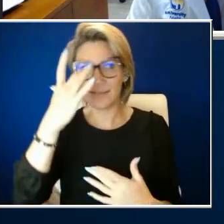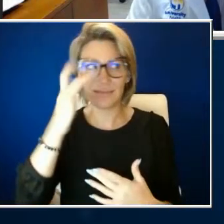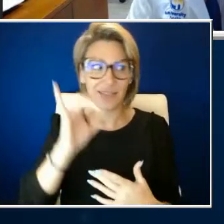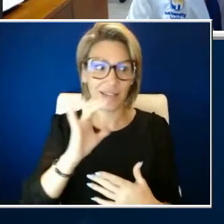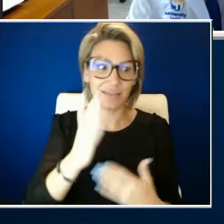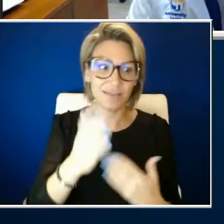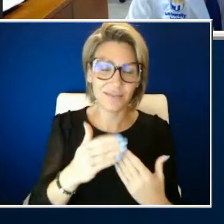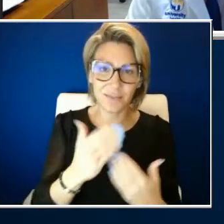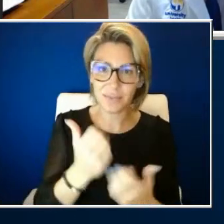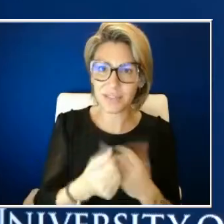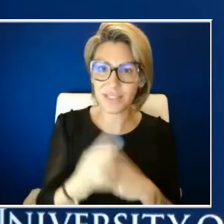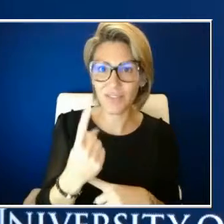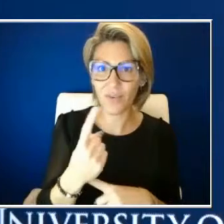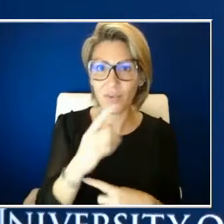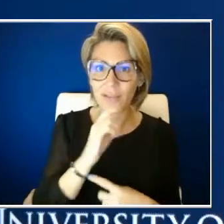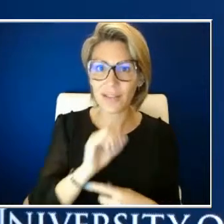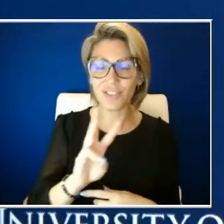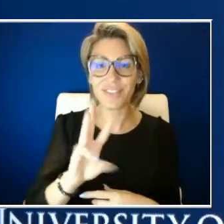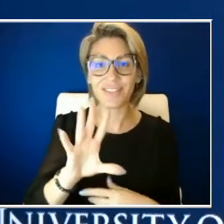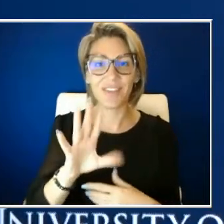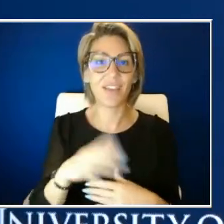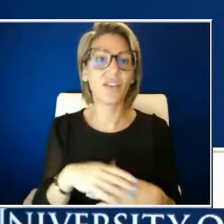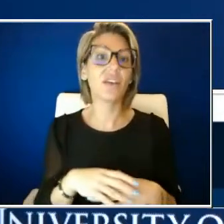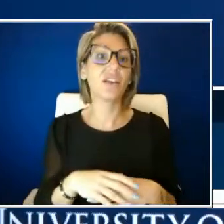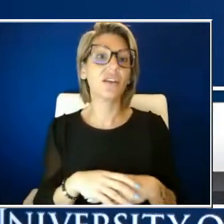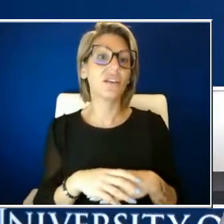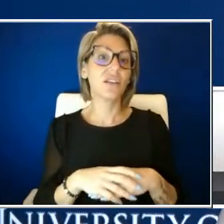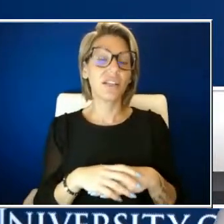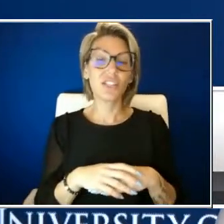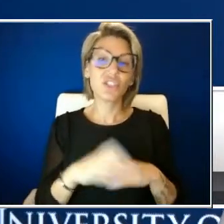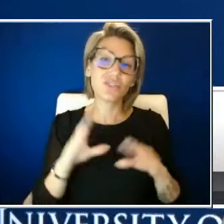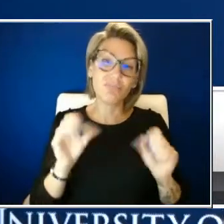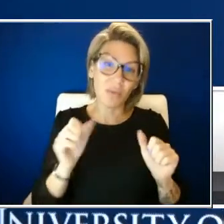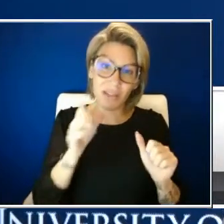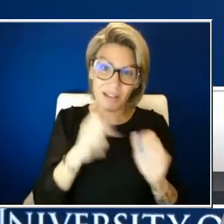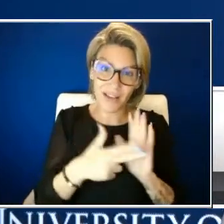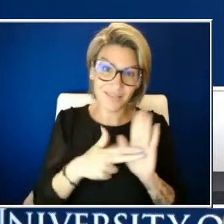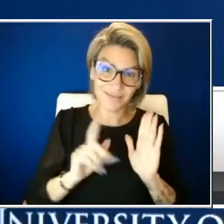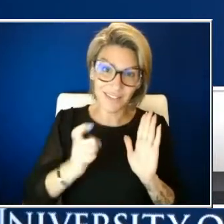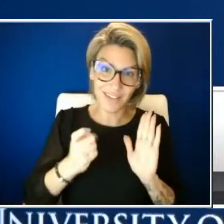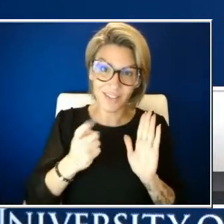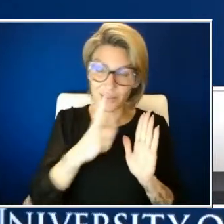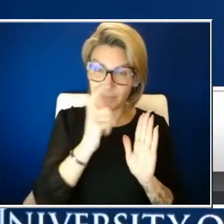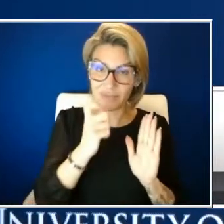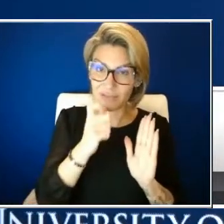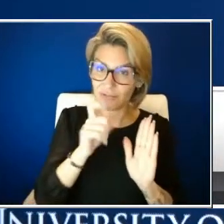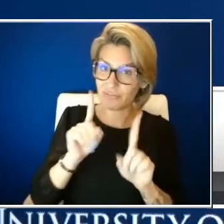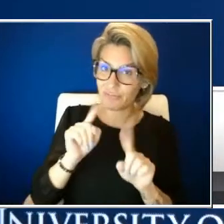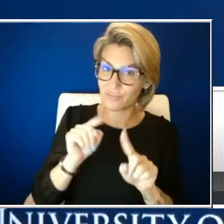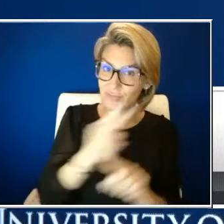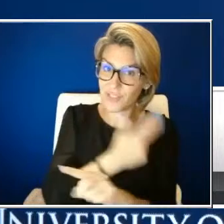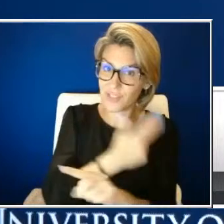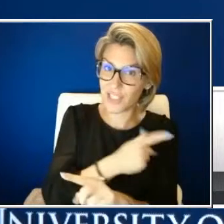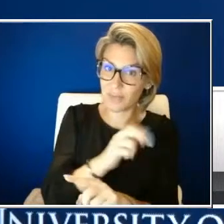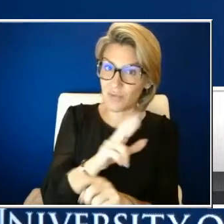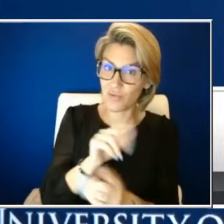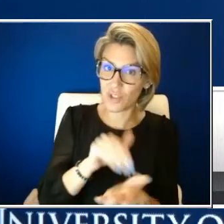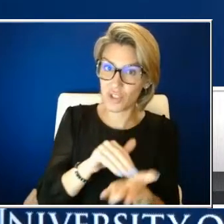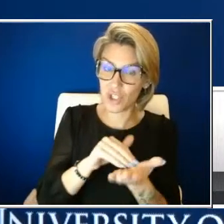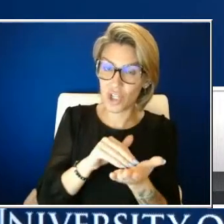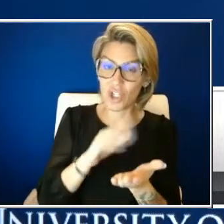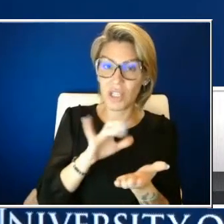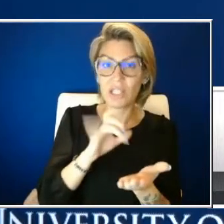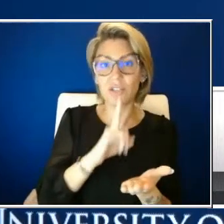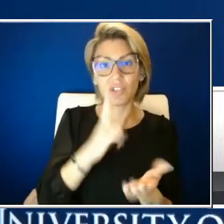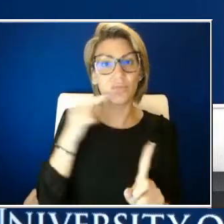how do you? I think that's right. It probably just hasn't been diagnosed, maybe because they don't go to the hospital or they don't go to their doctor. So I think that's a very good point